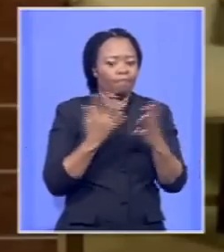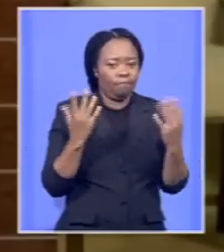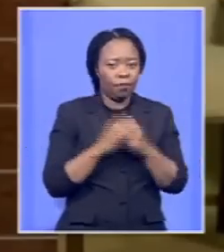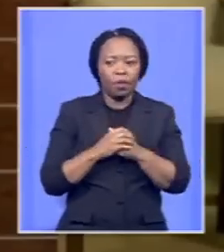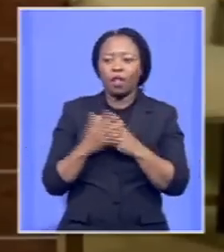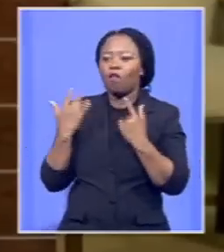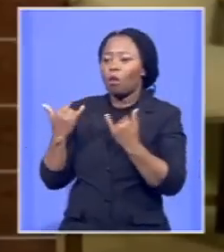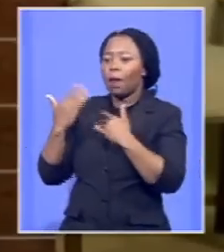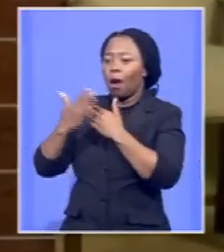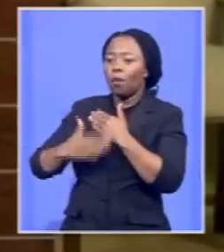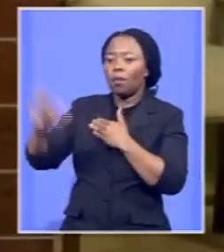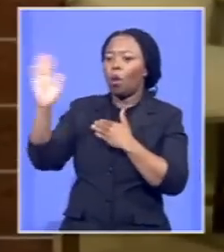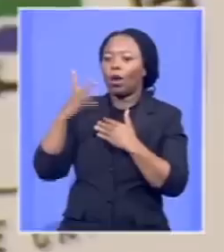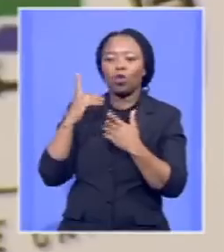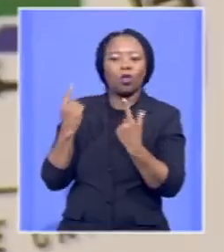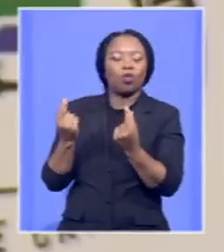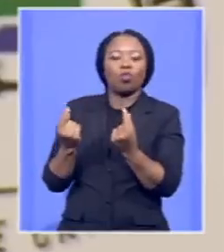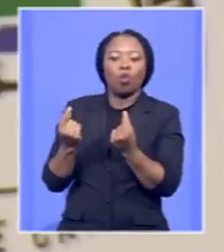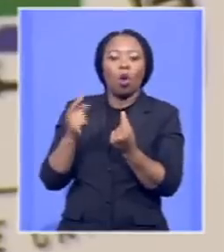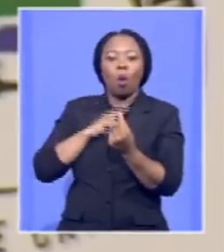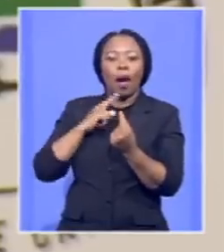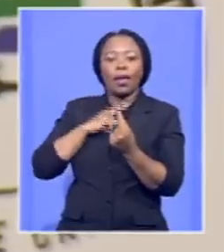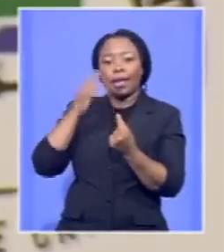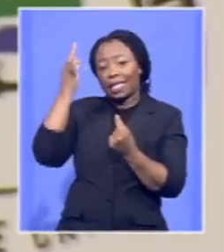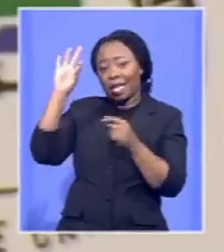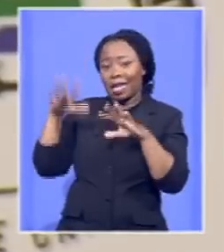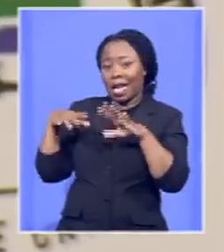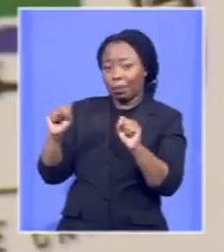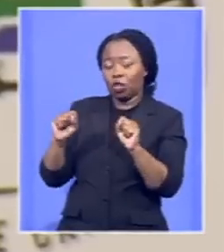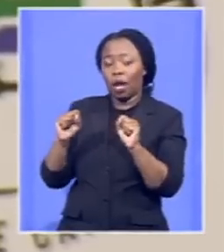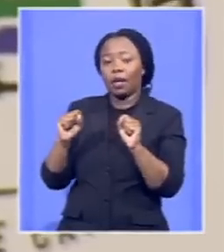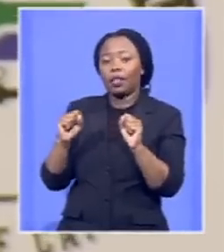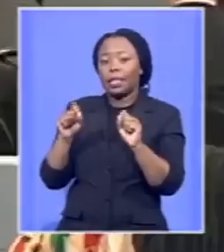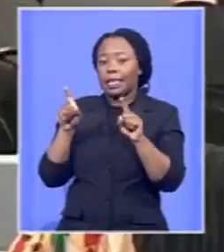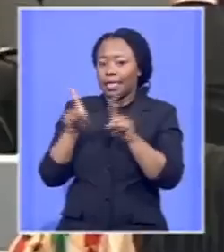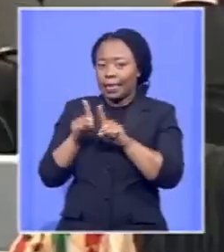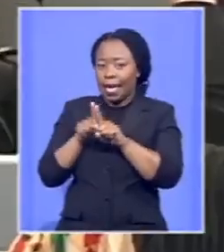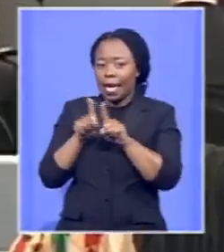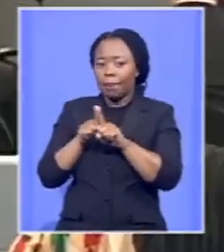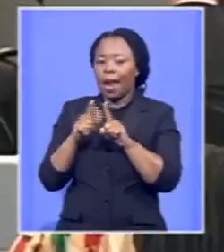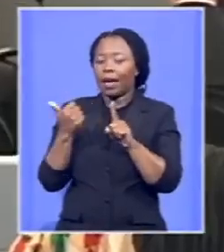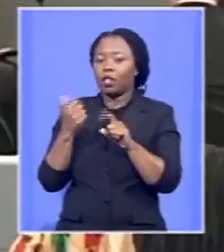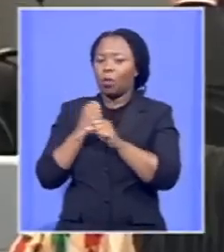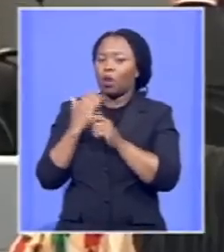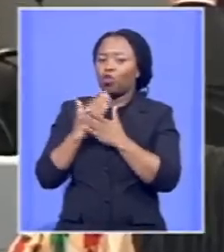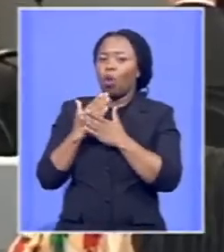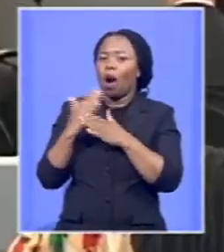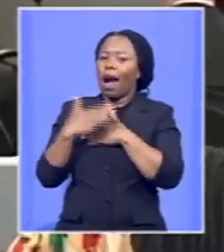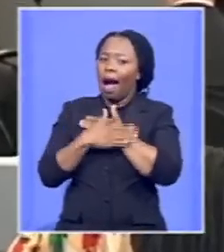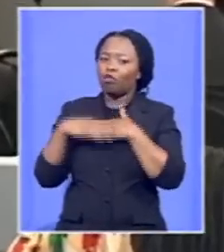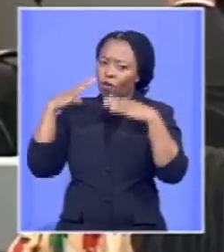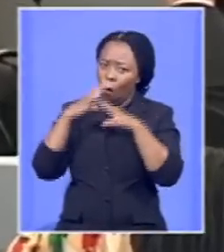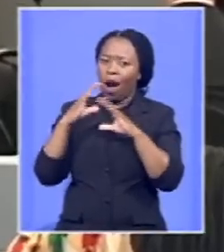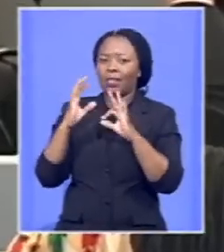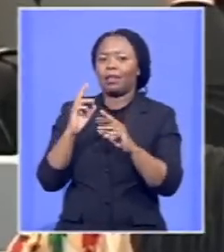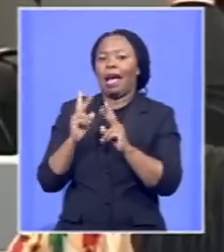here as a country after the state capture in terms of refocusing the country? I mean, right now we have